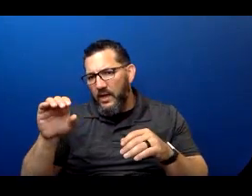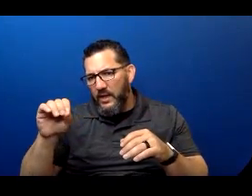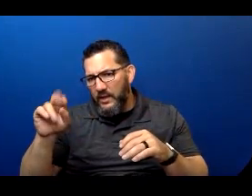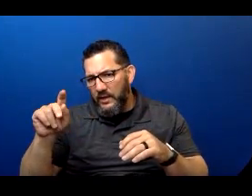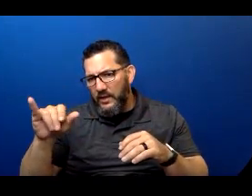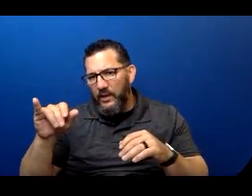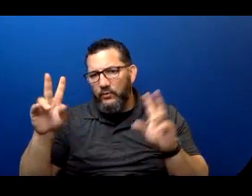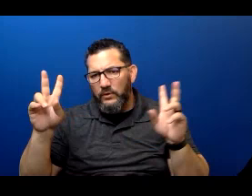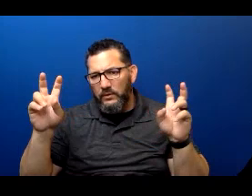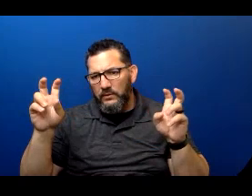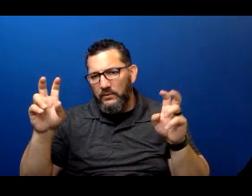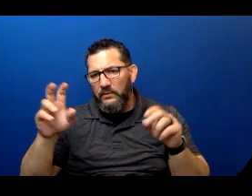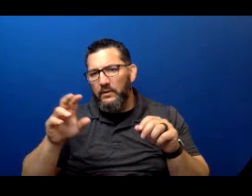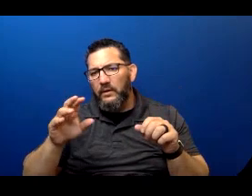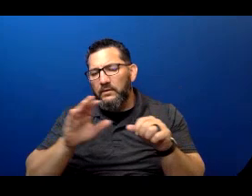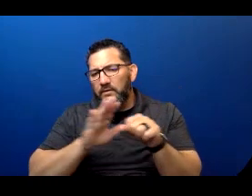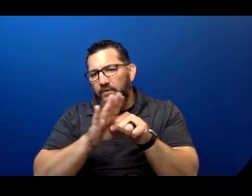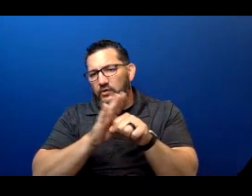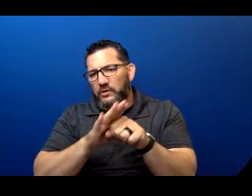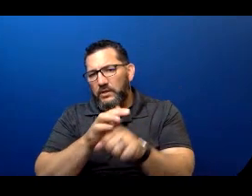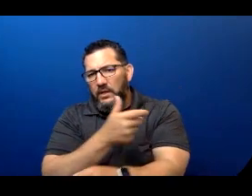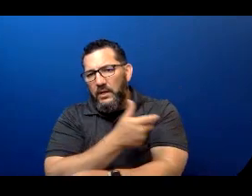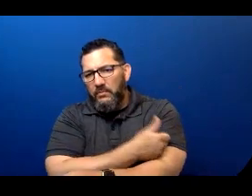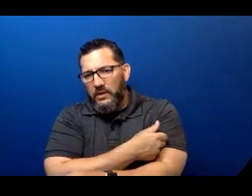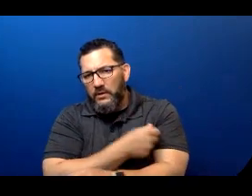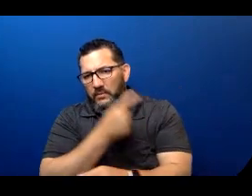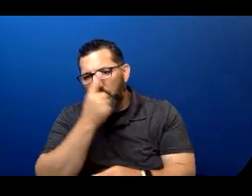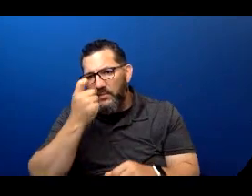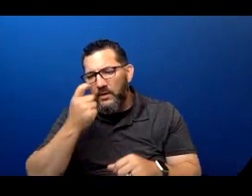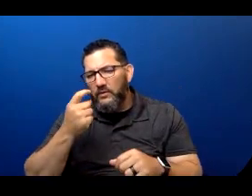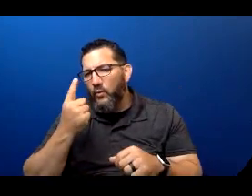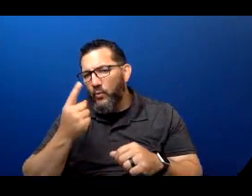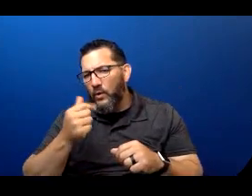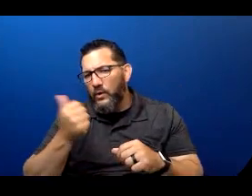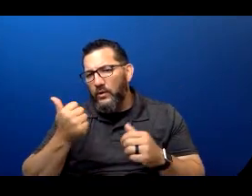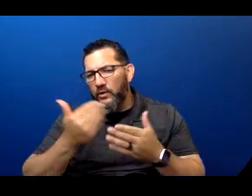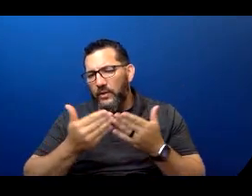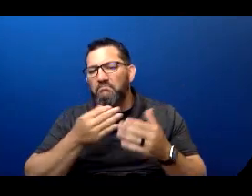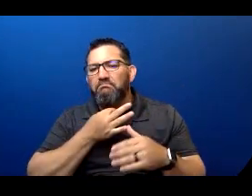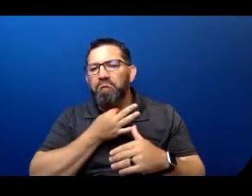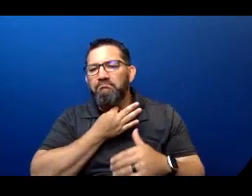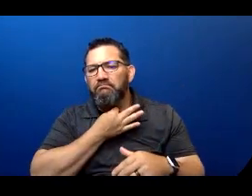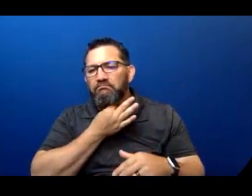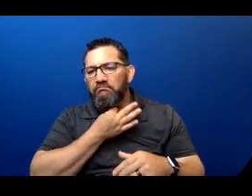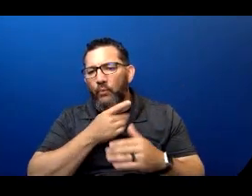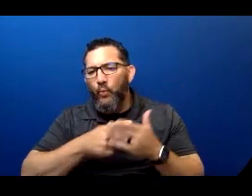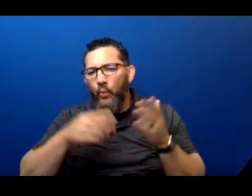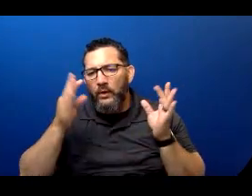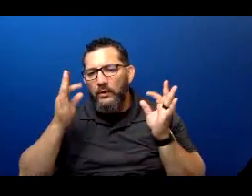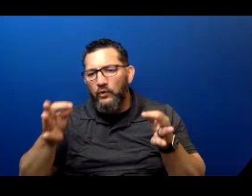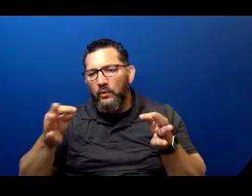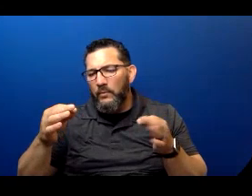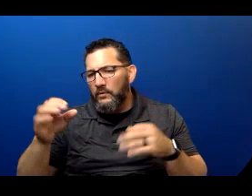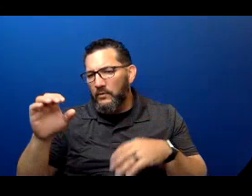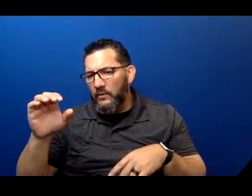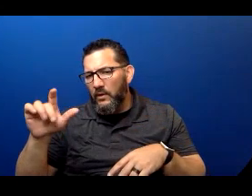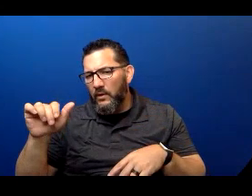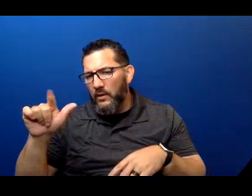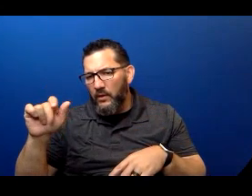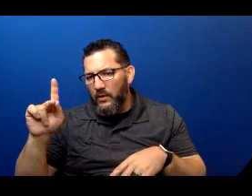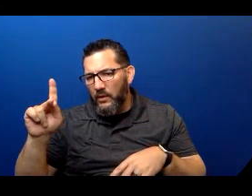sufficiently immunized. Because I think one of the other things that I'm curious on is what determines that Clark County is low